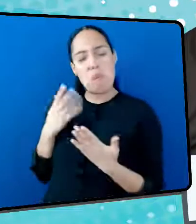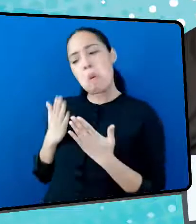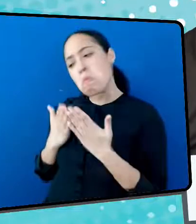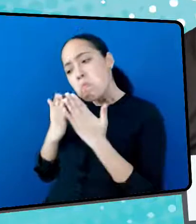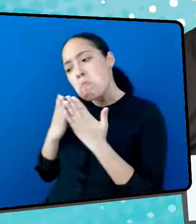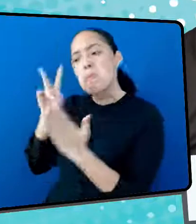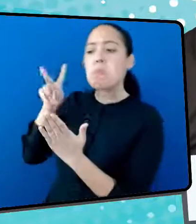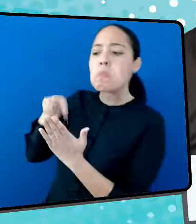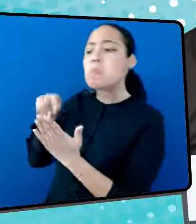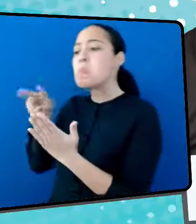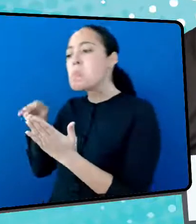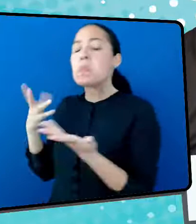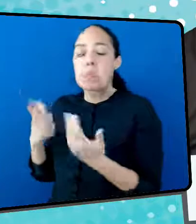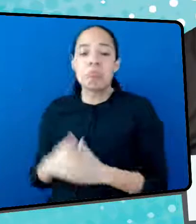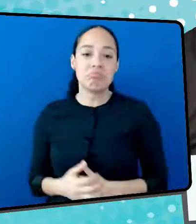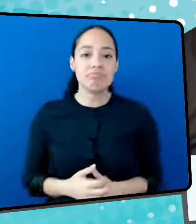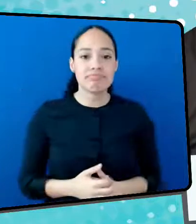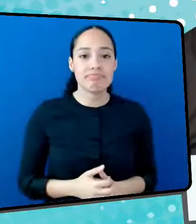on that.